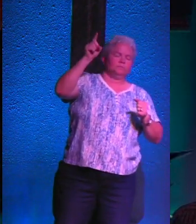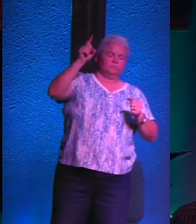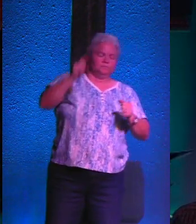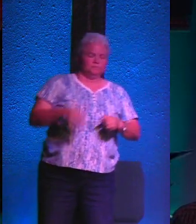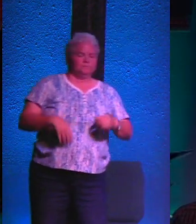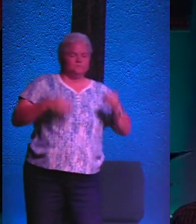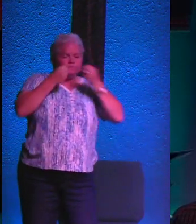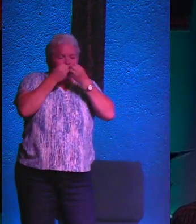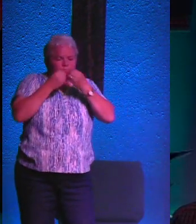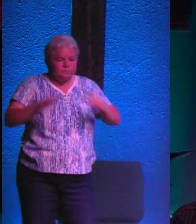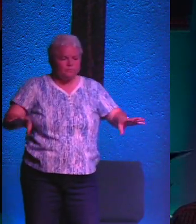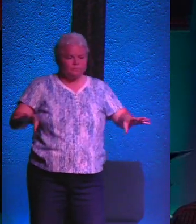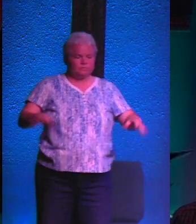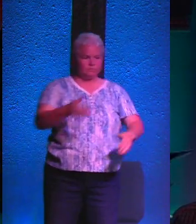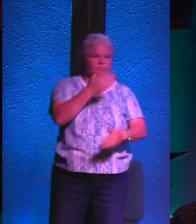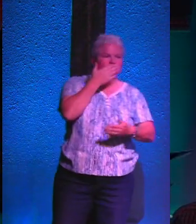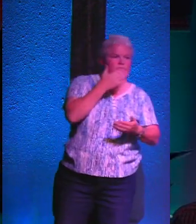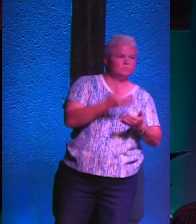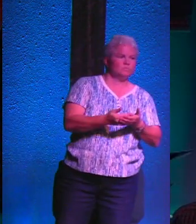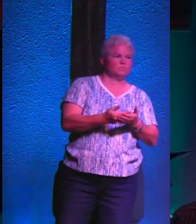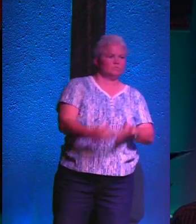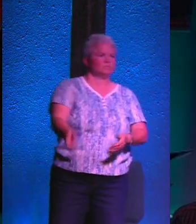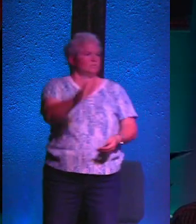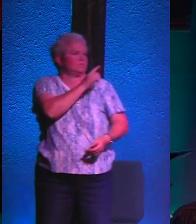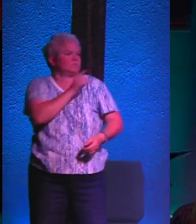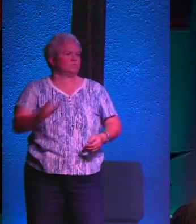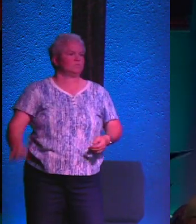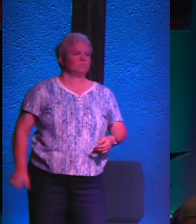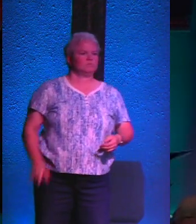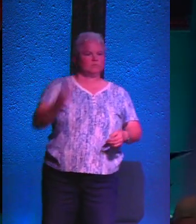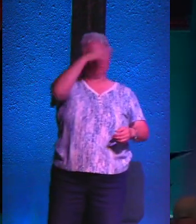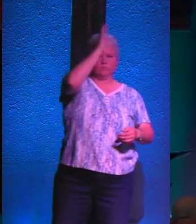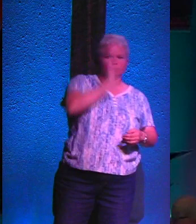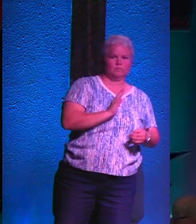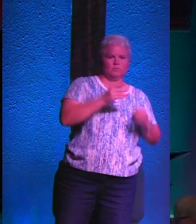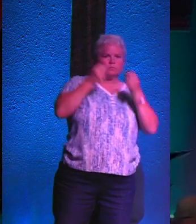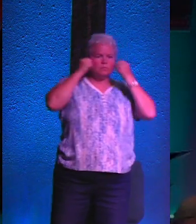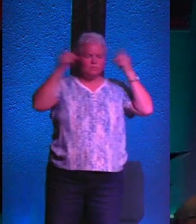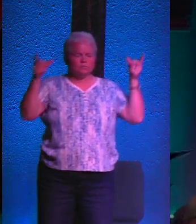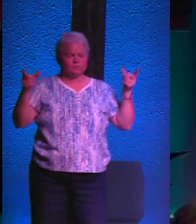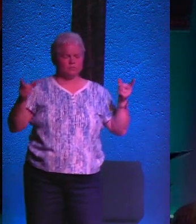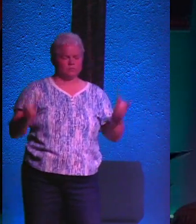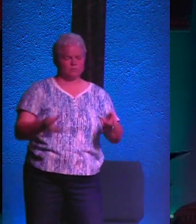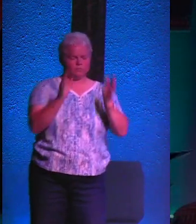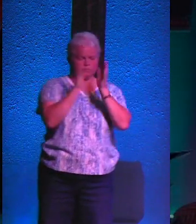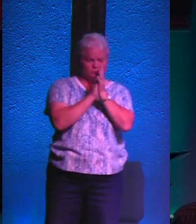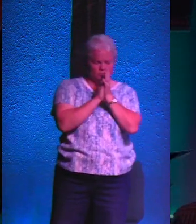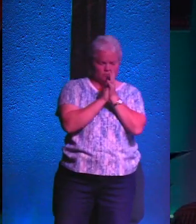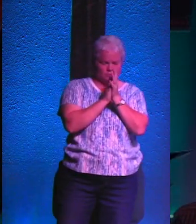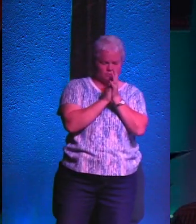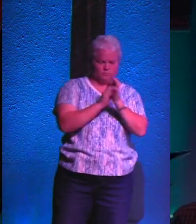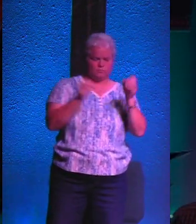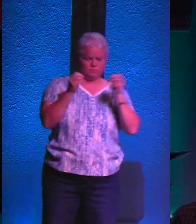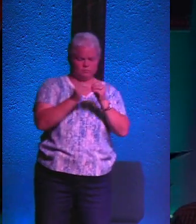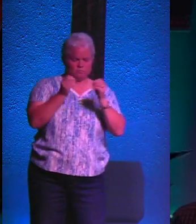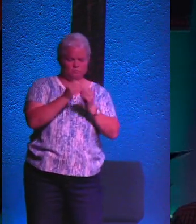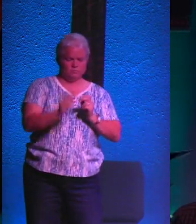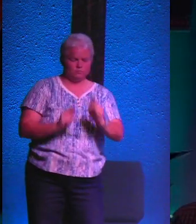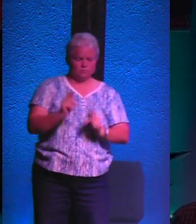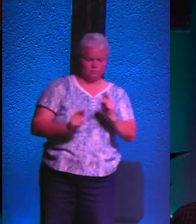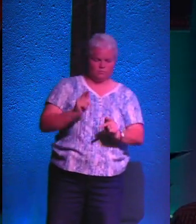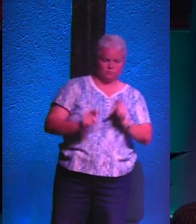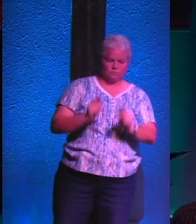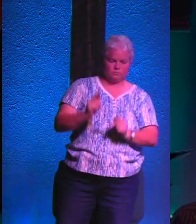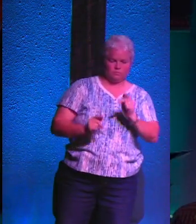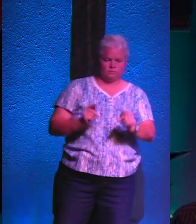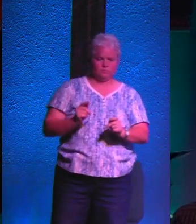comes blessing and goodness. And Lord God, it's just amazing. I pray that more people come to you and